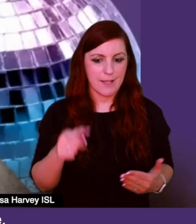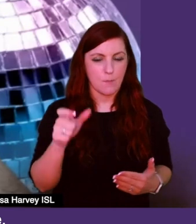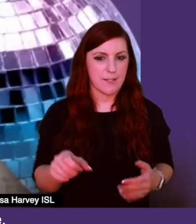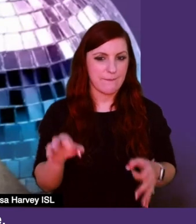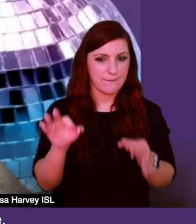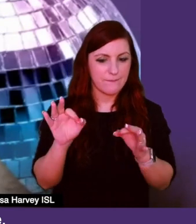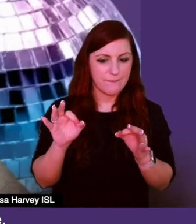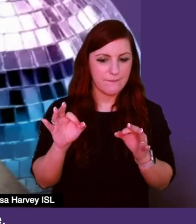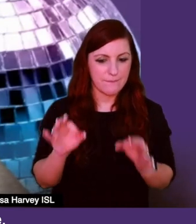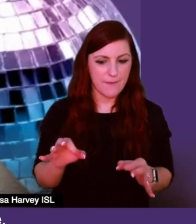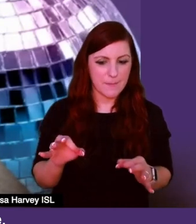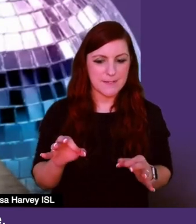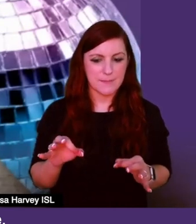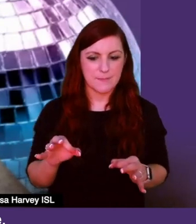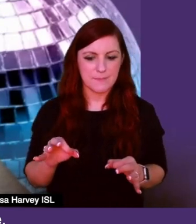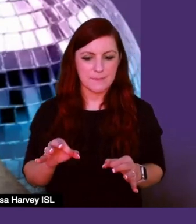the fabulous